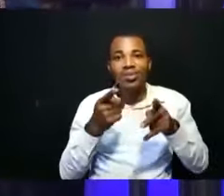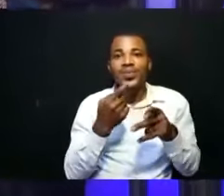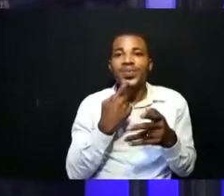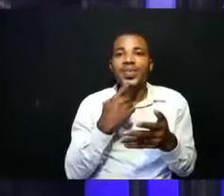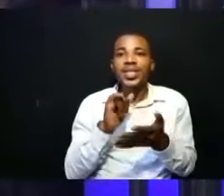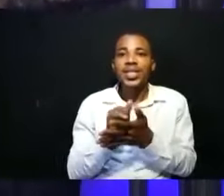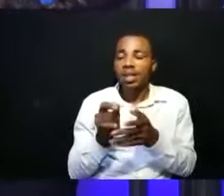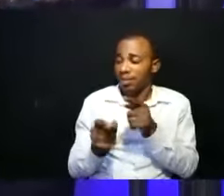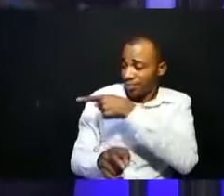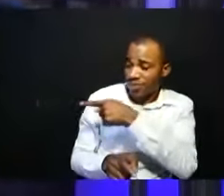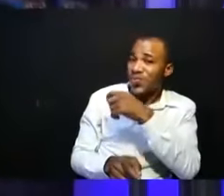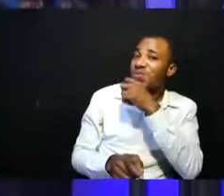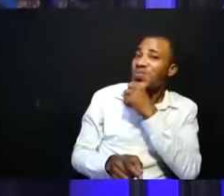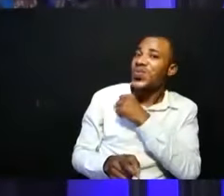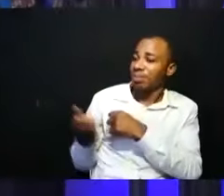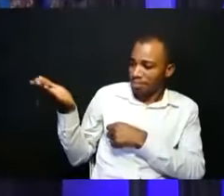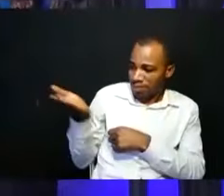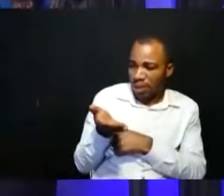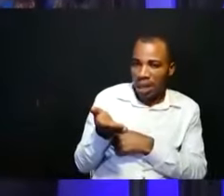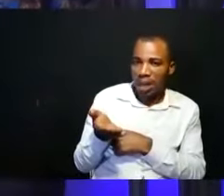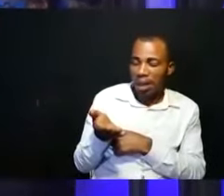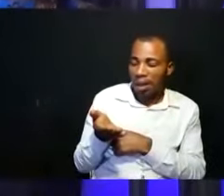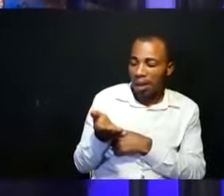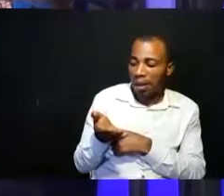is normal.